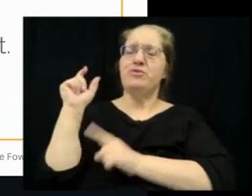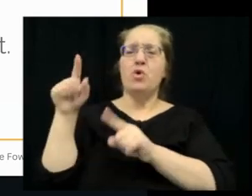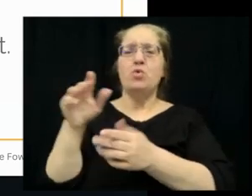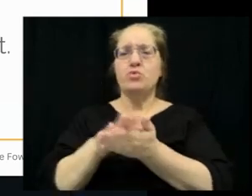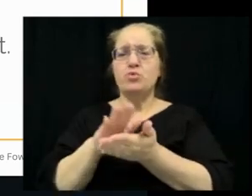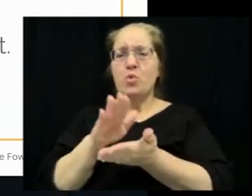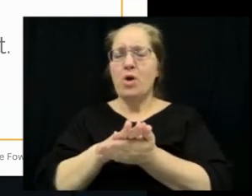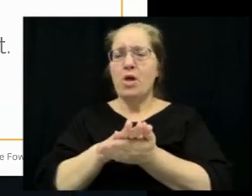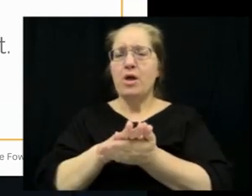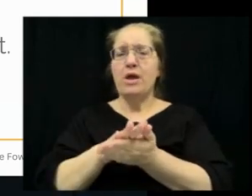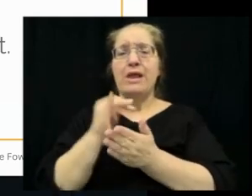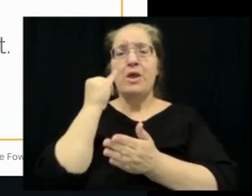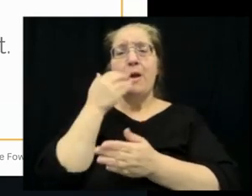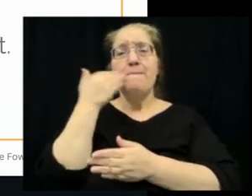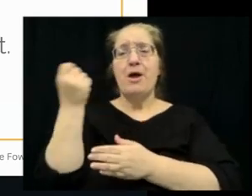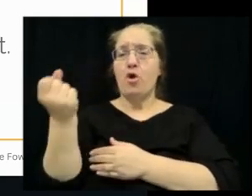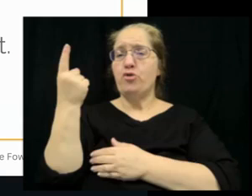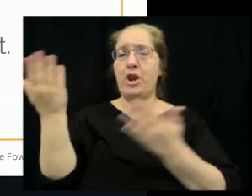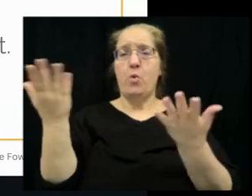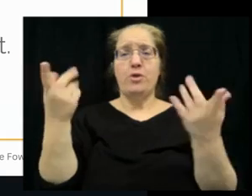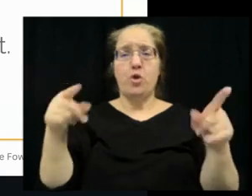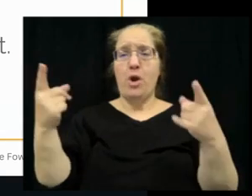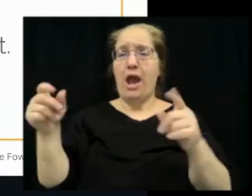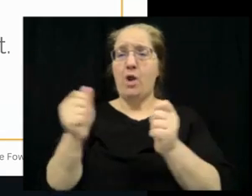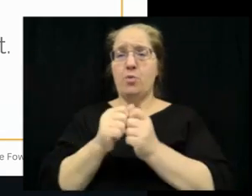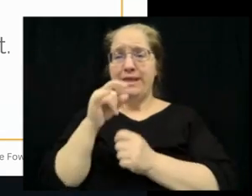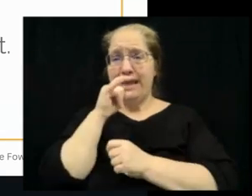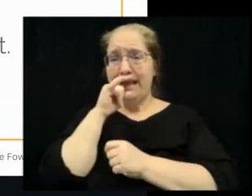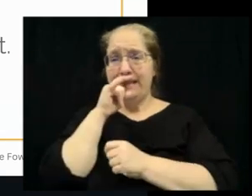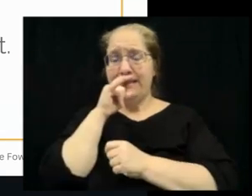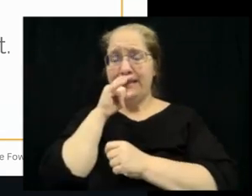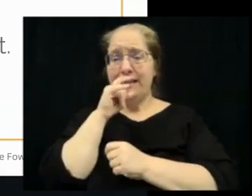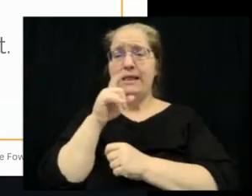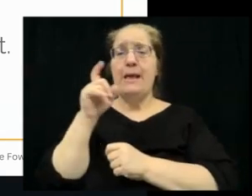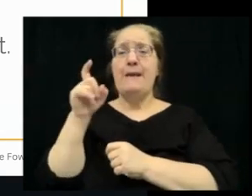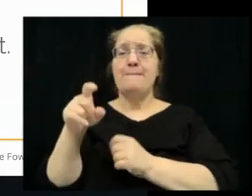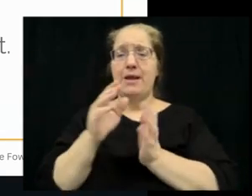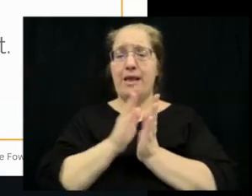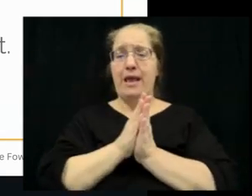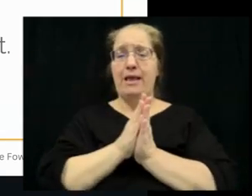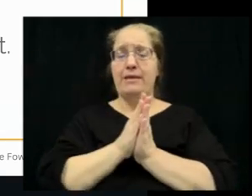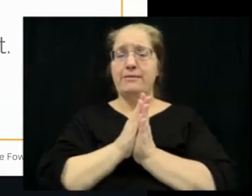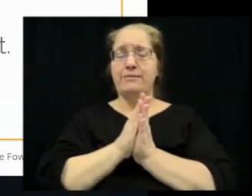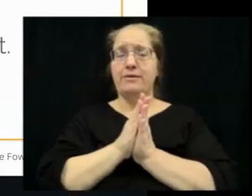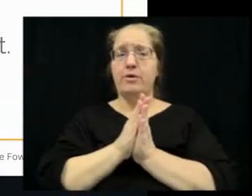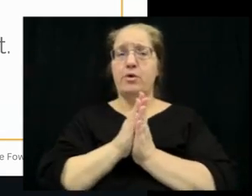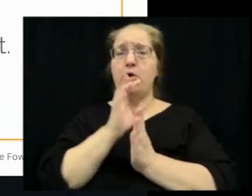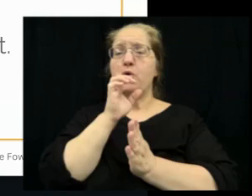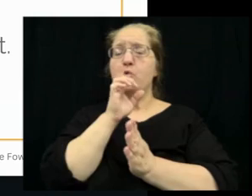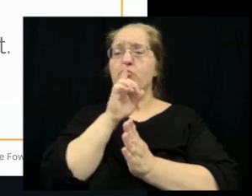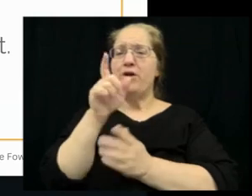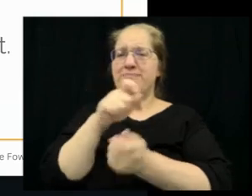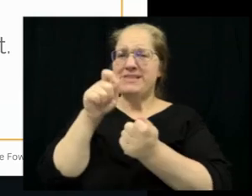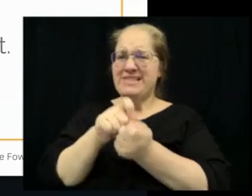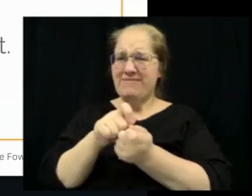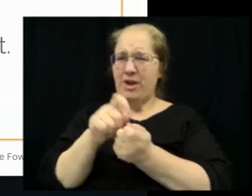get a clear understanding of what is going on with their children, they must ask well-constructed